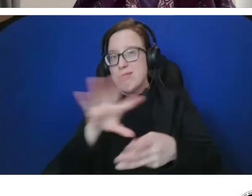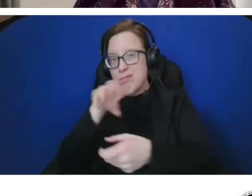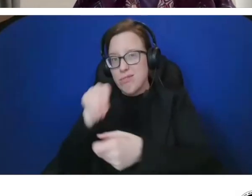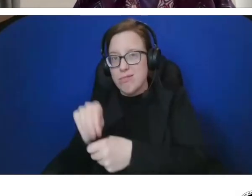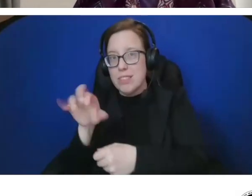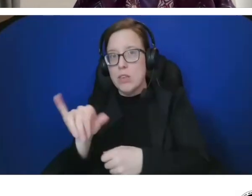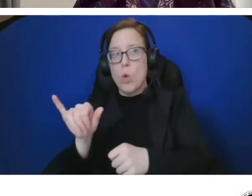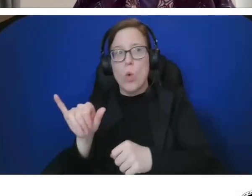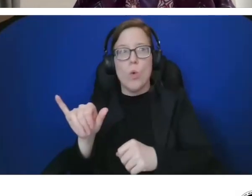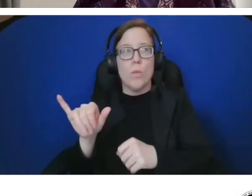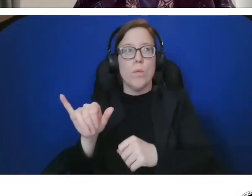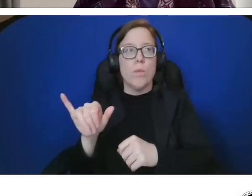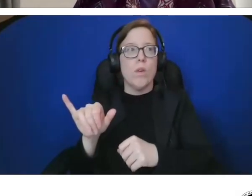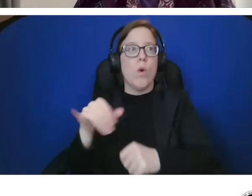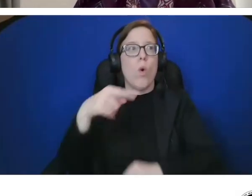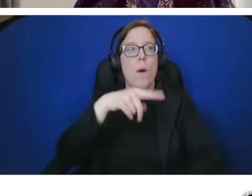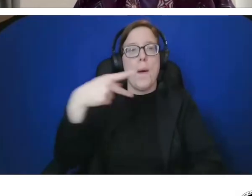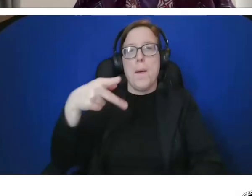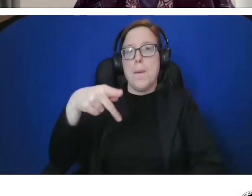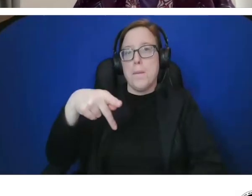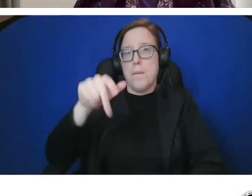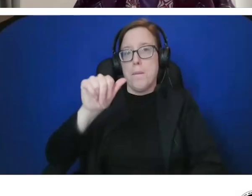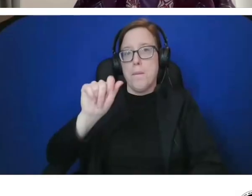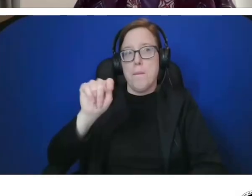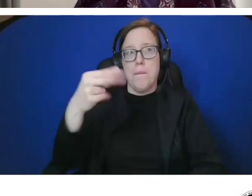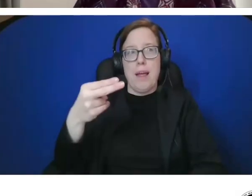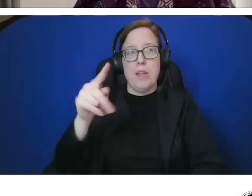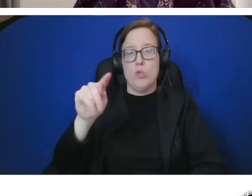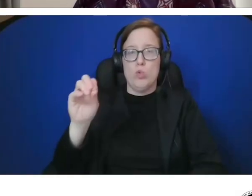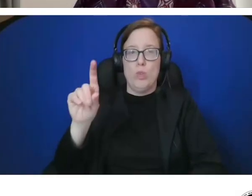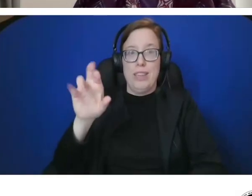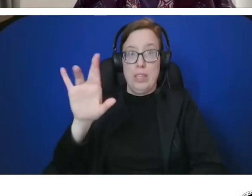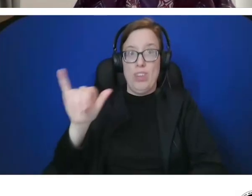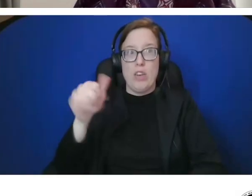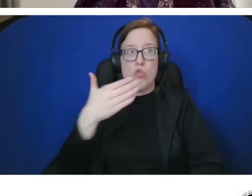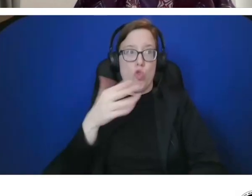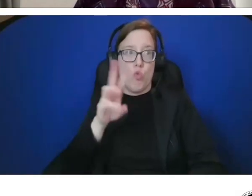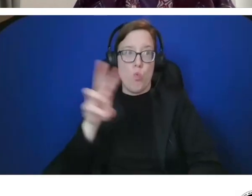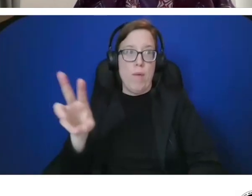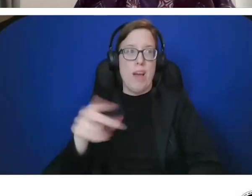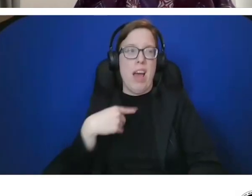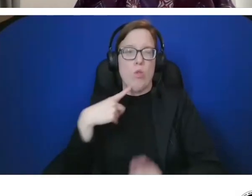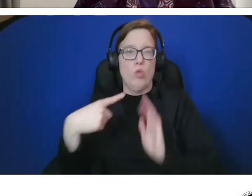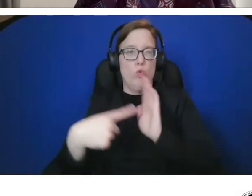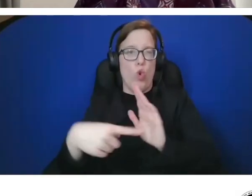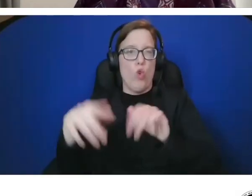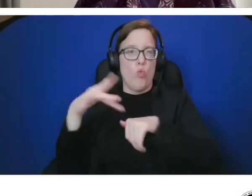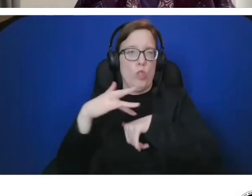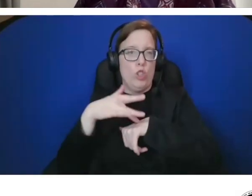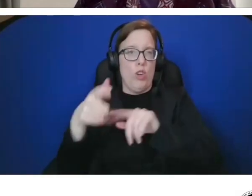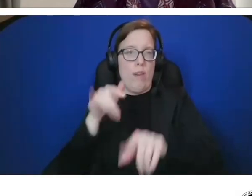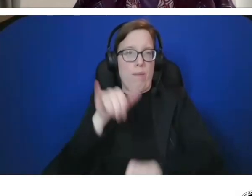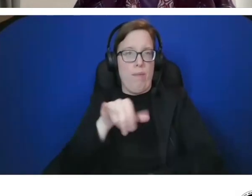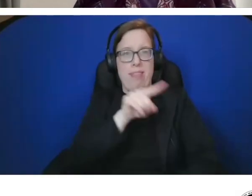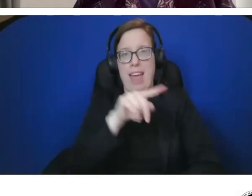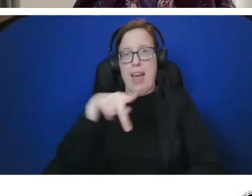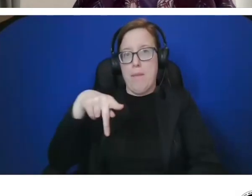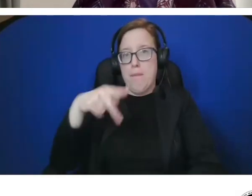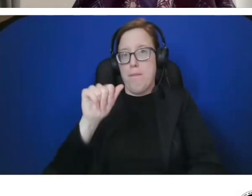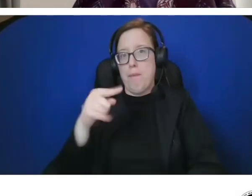the Paths to Literacy website would be another good source. And I'll show you a resource from that site later.